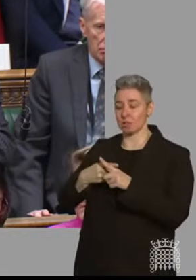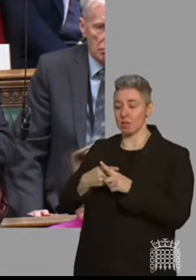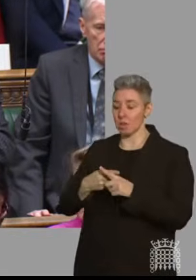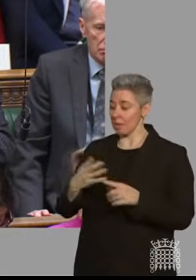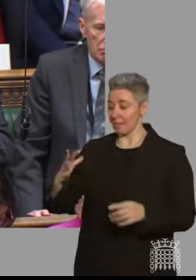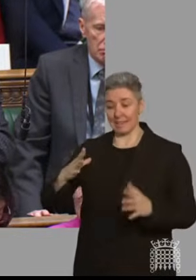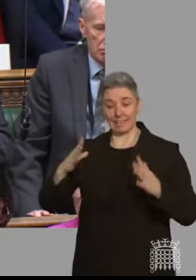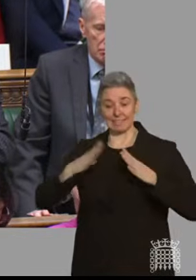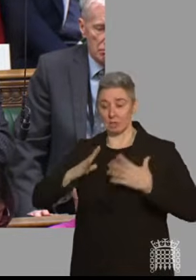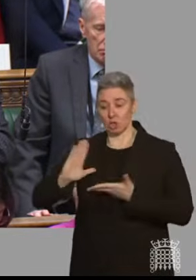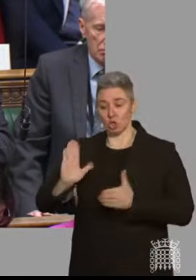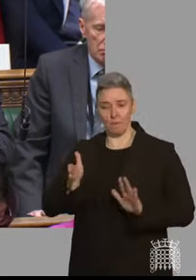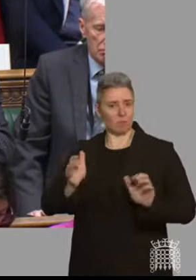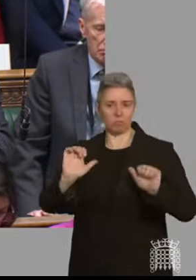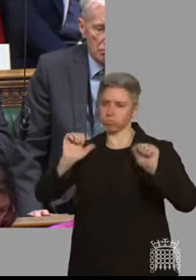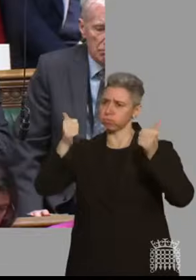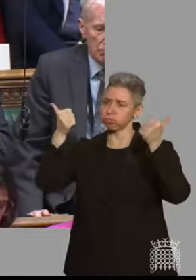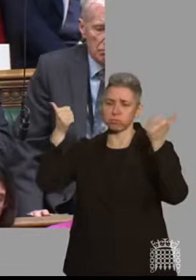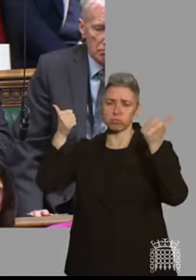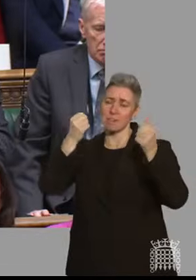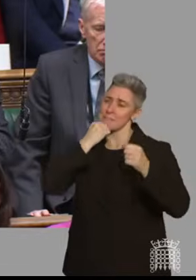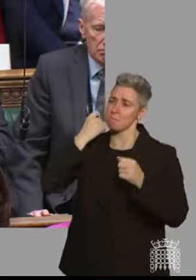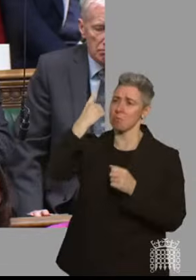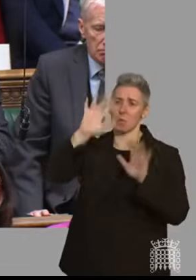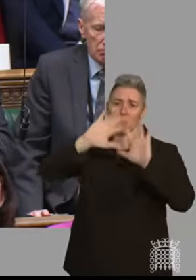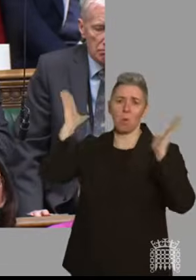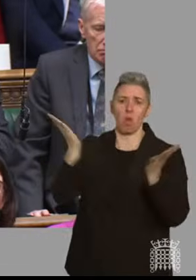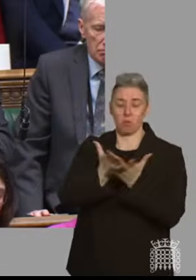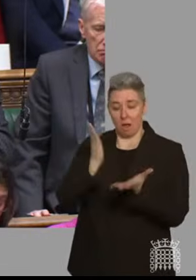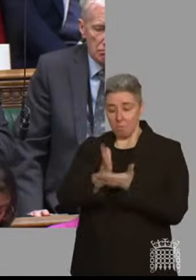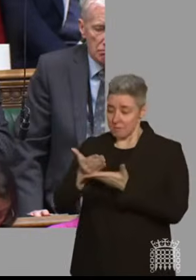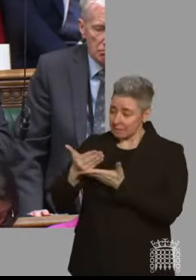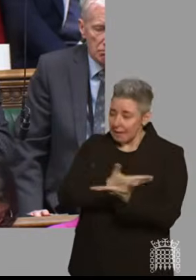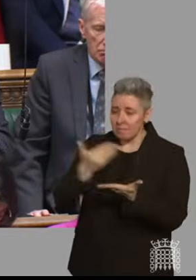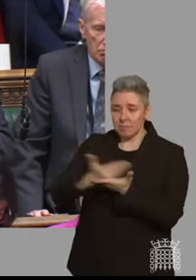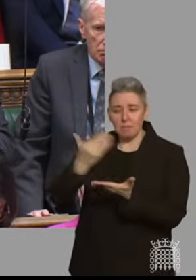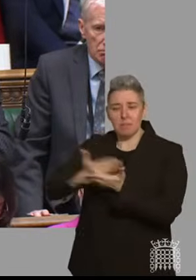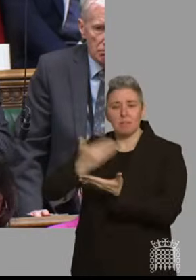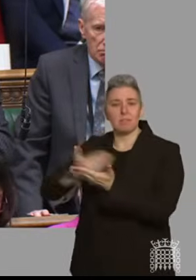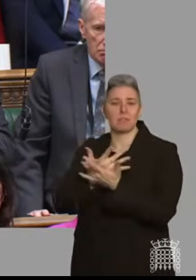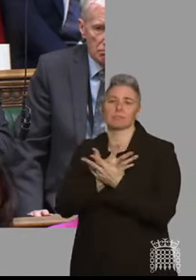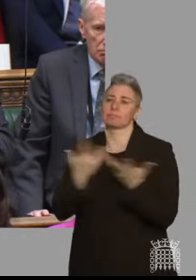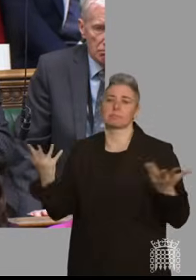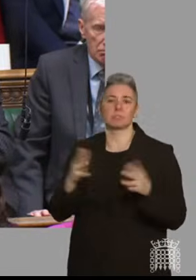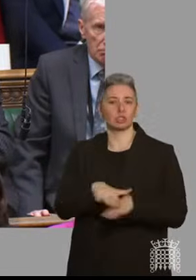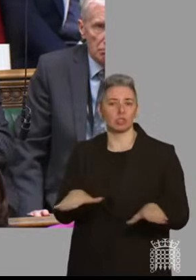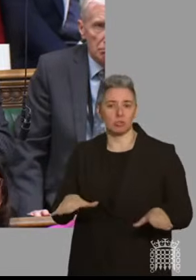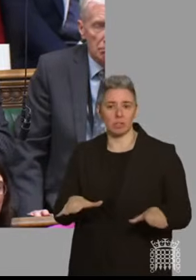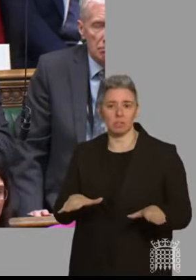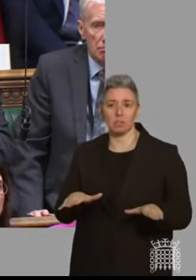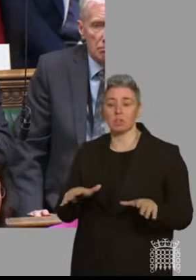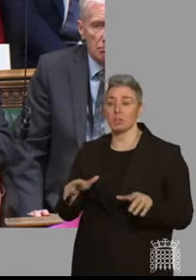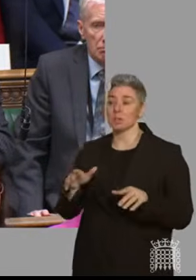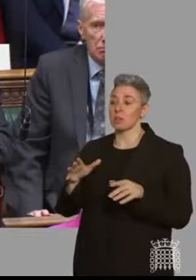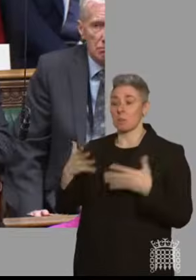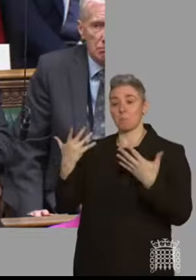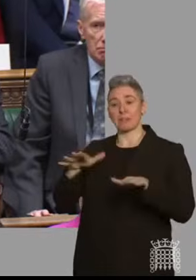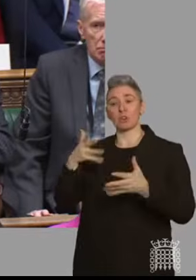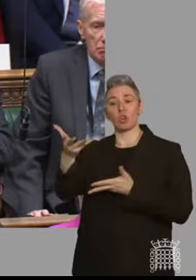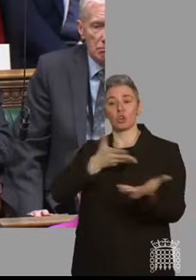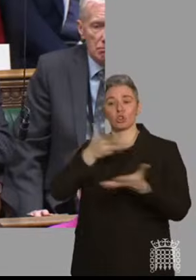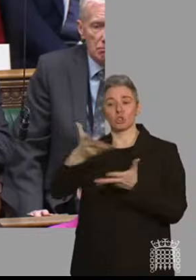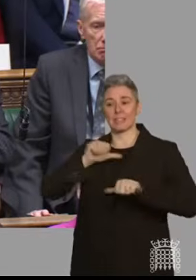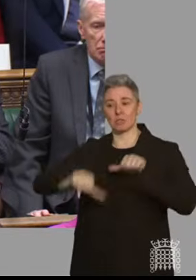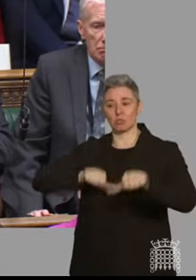children. Many of us who have engaged with the consultation process feel that a wrong decision is about to be made, ignoring